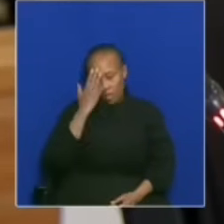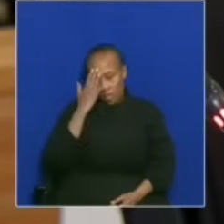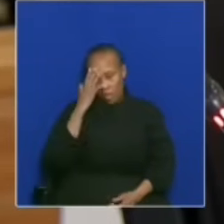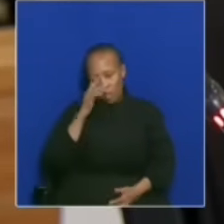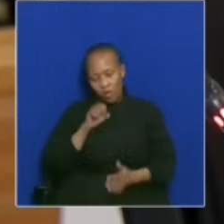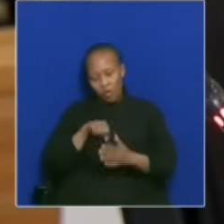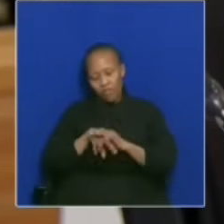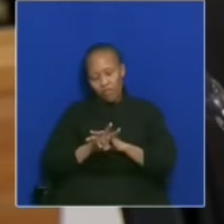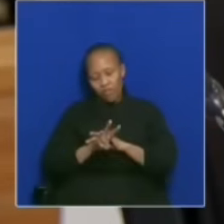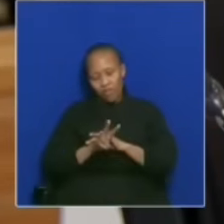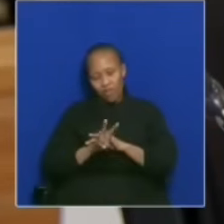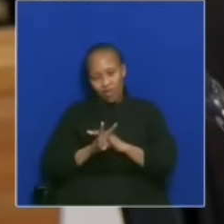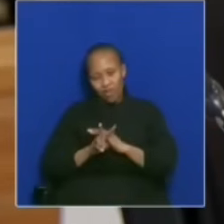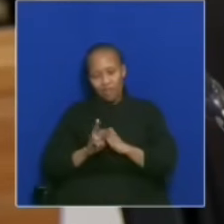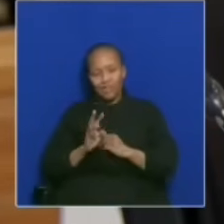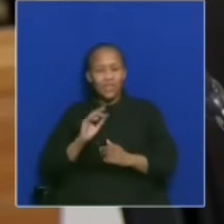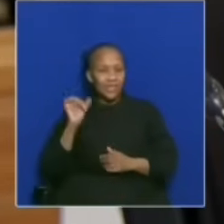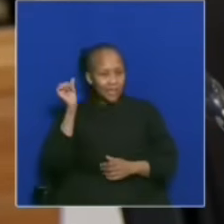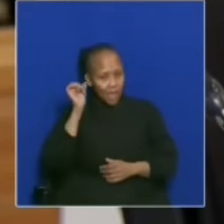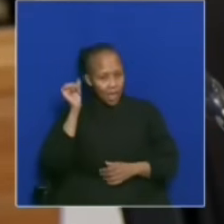in a vehicle with a blue light.